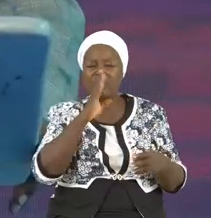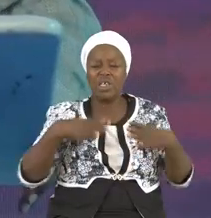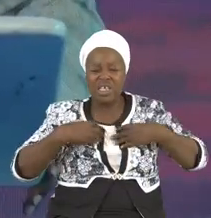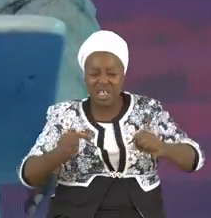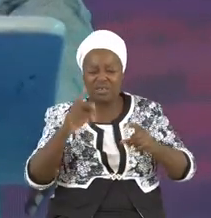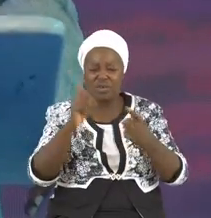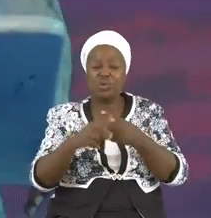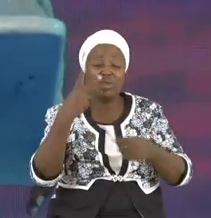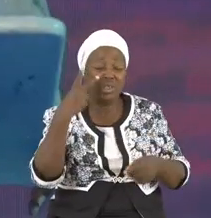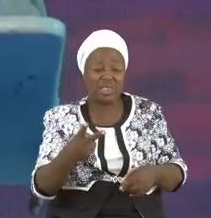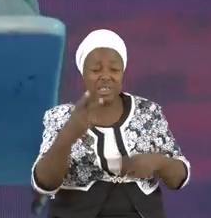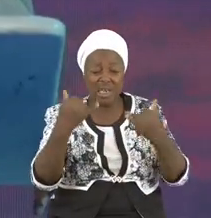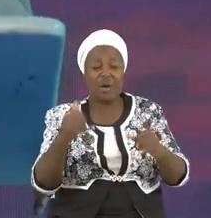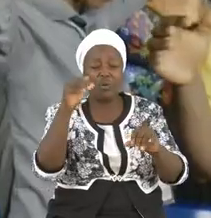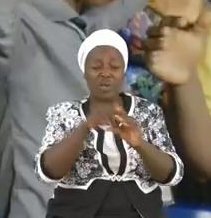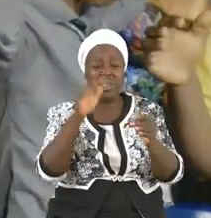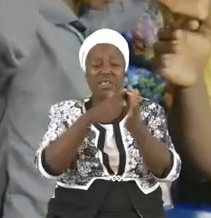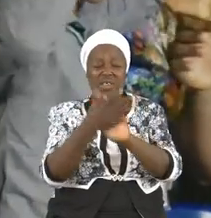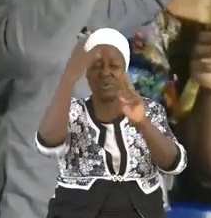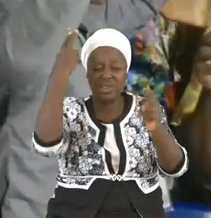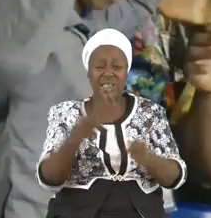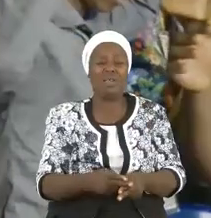in Jesus' name.